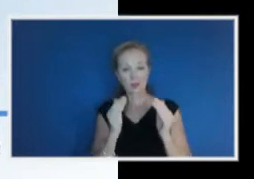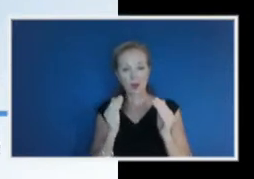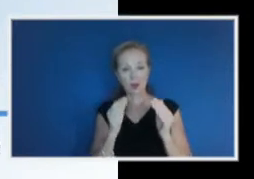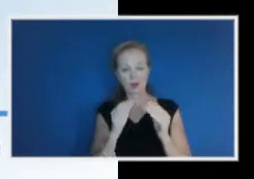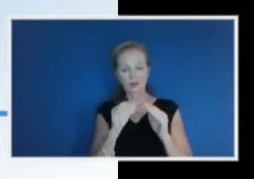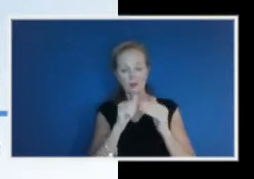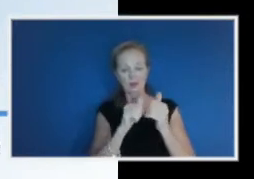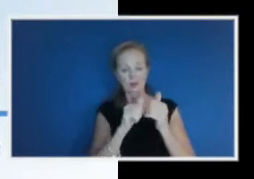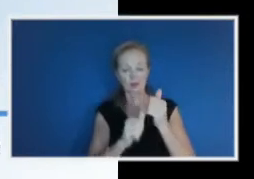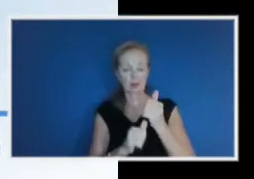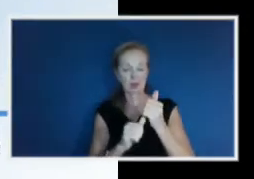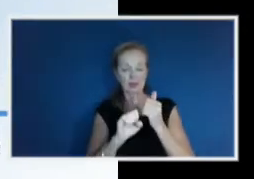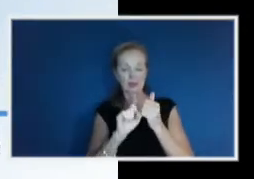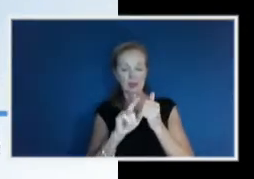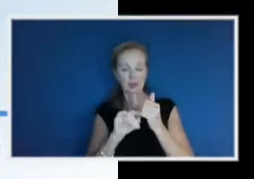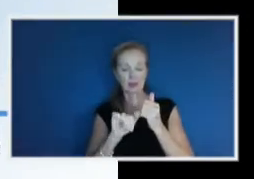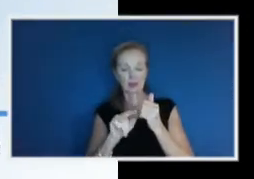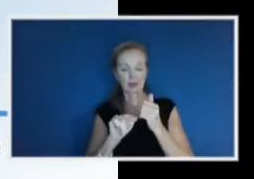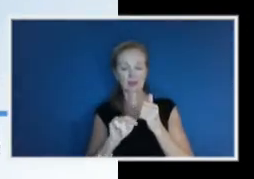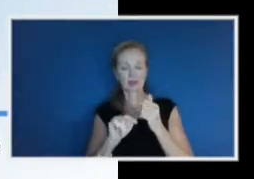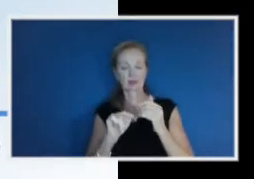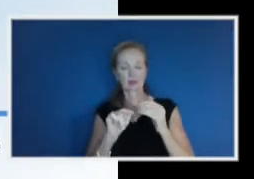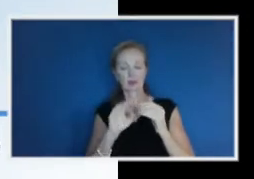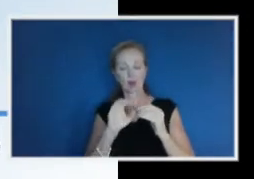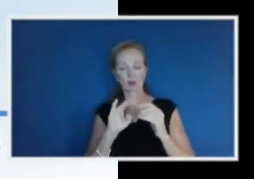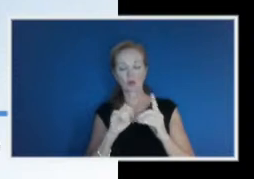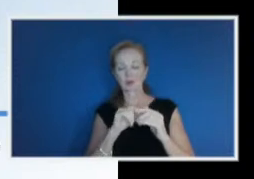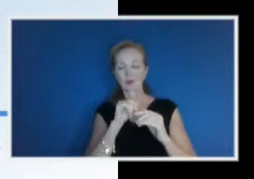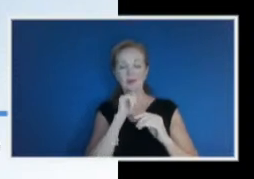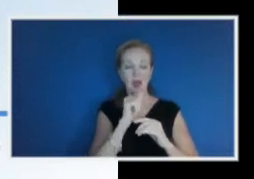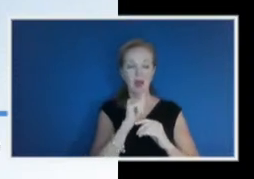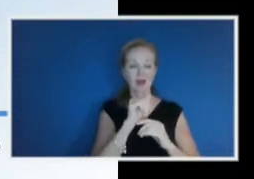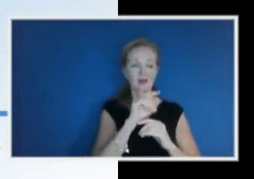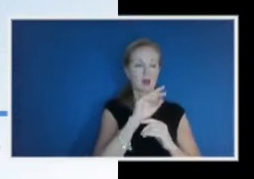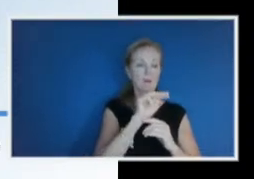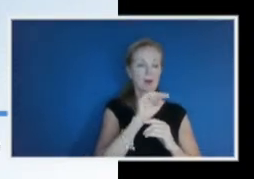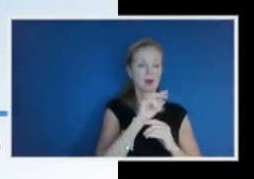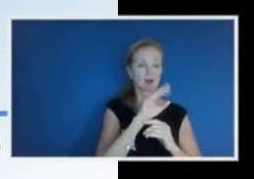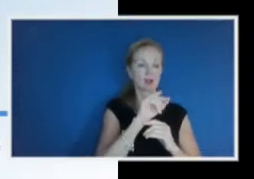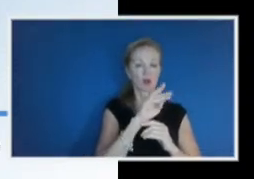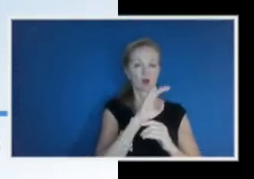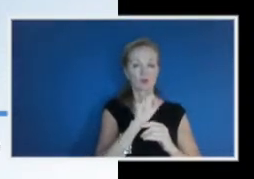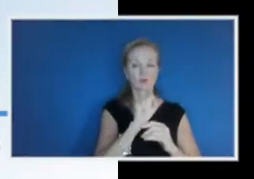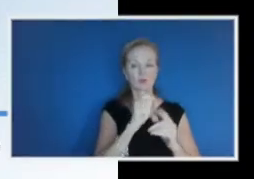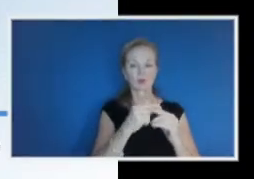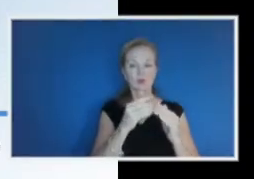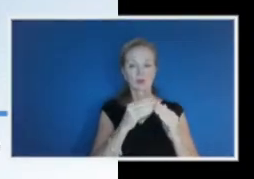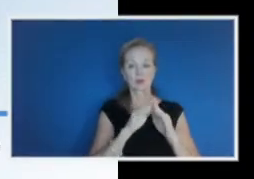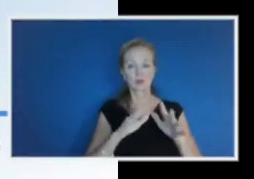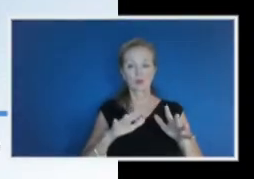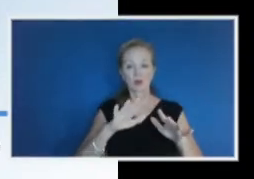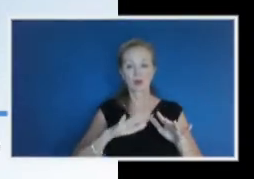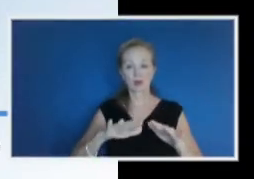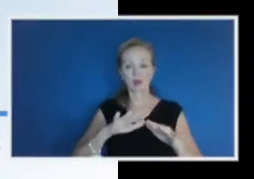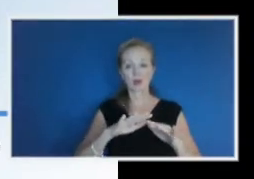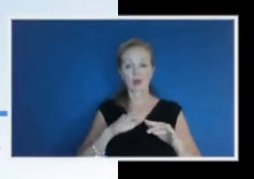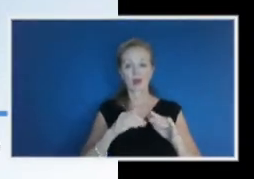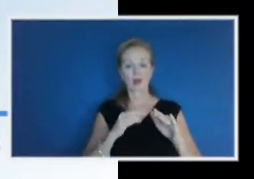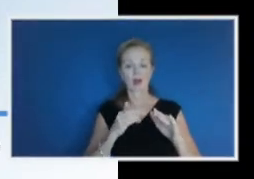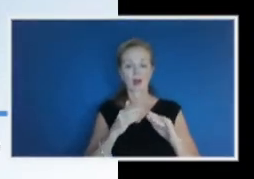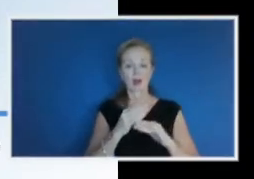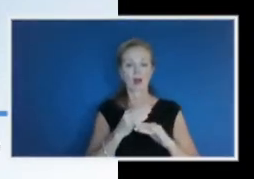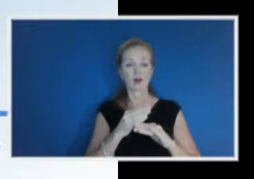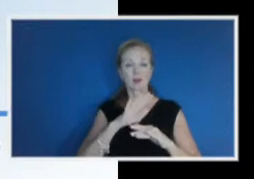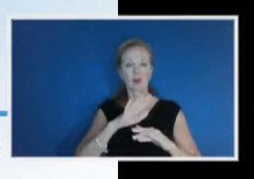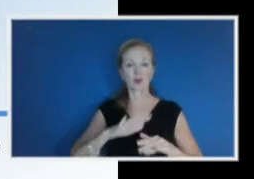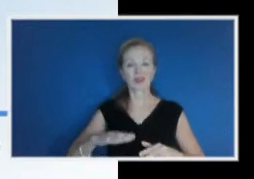than for non-minority firms. That non-minority firms are kind of generally spread out, sort of like, you know, jam across a biscuit, maybe.